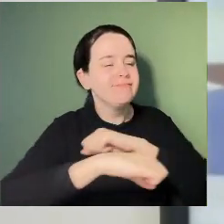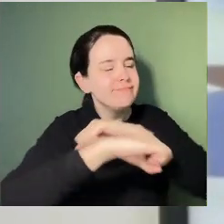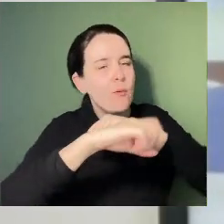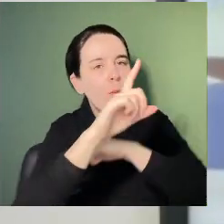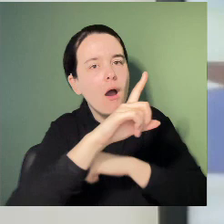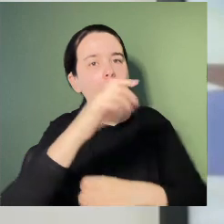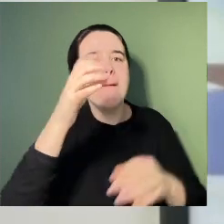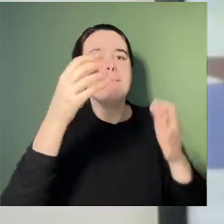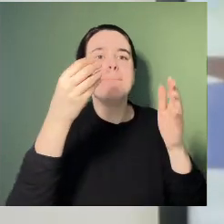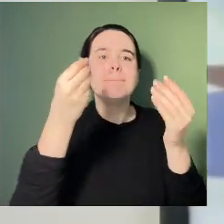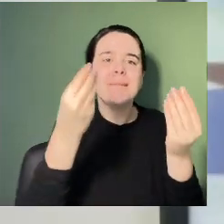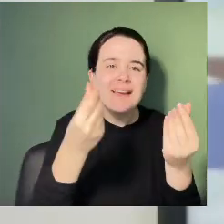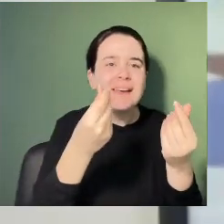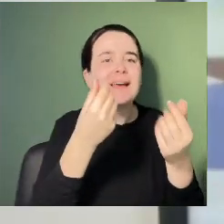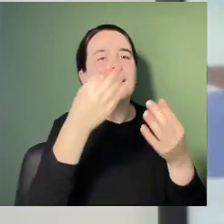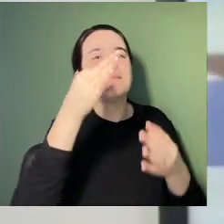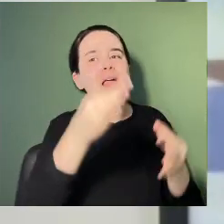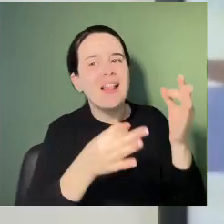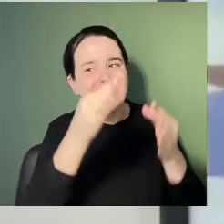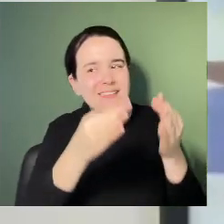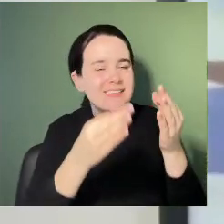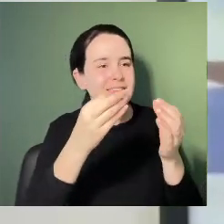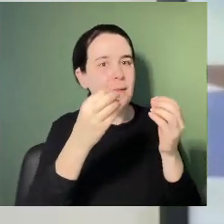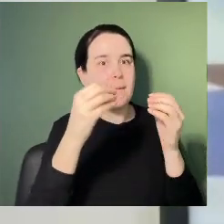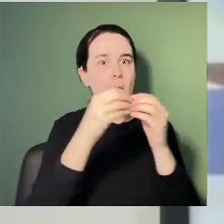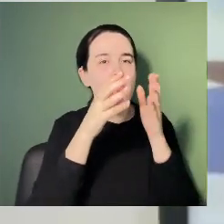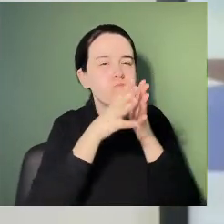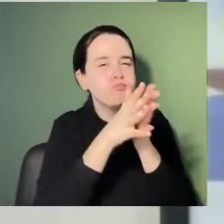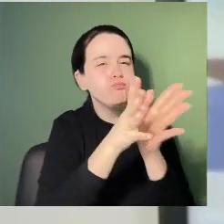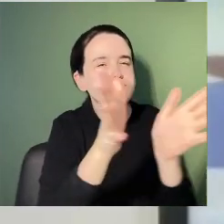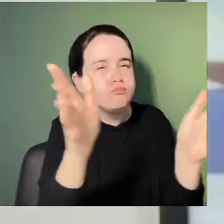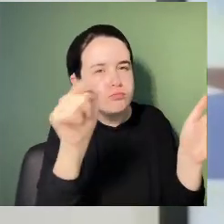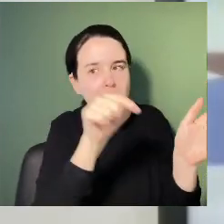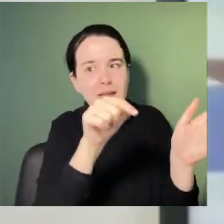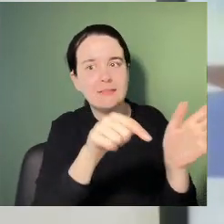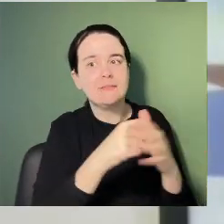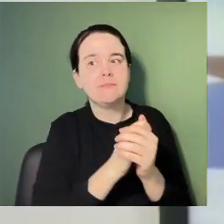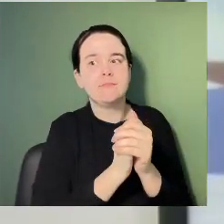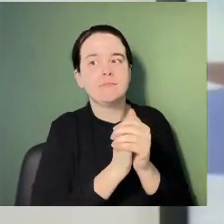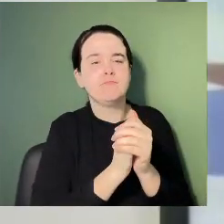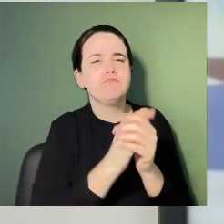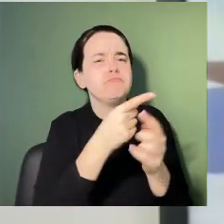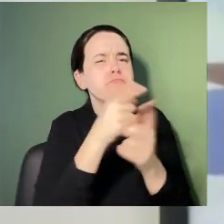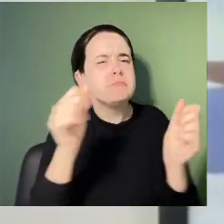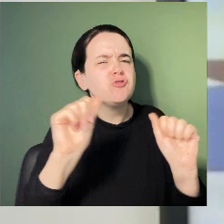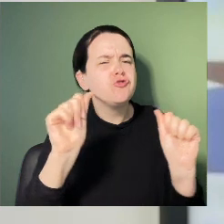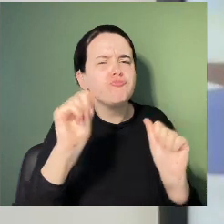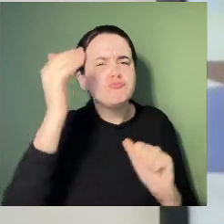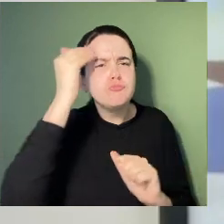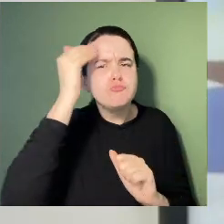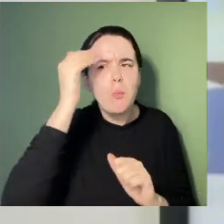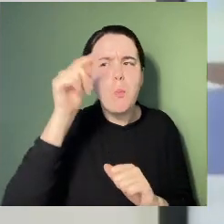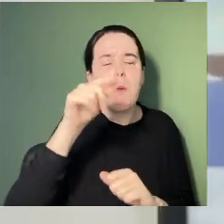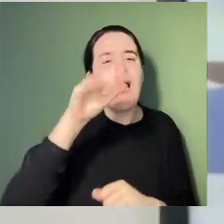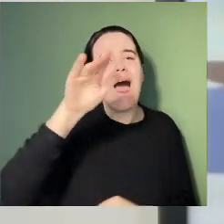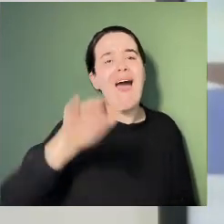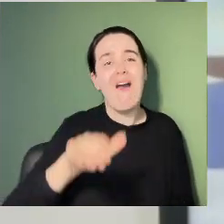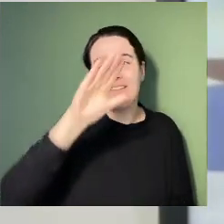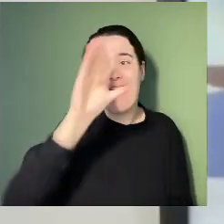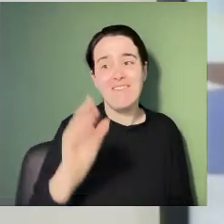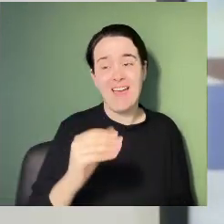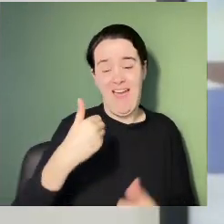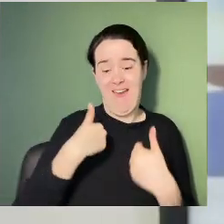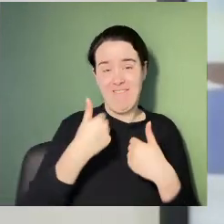So some of you may already be aware, but just for those who are not, South Africa in the